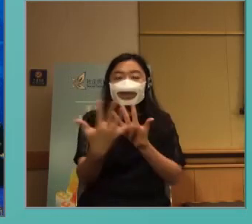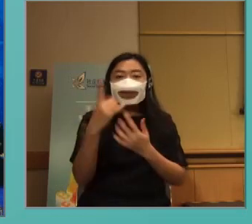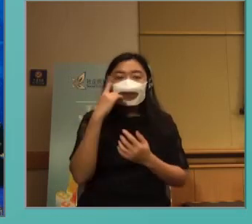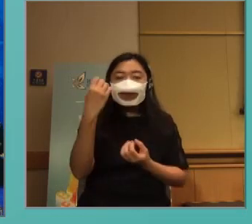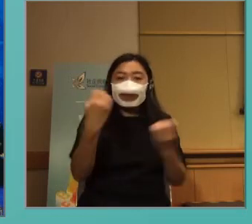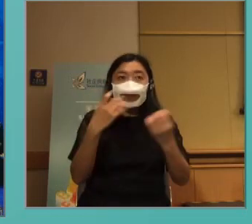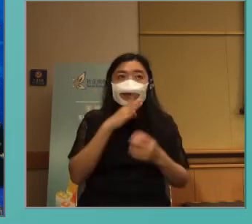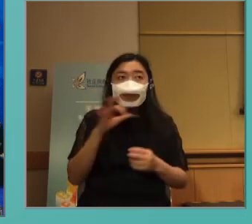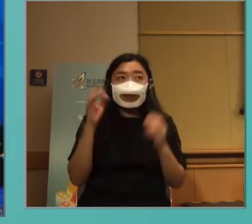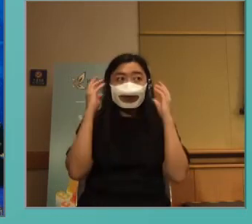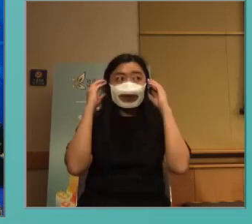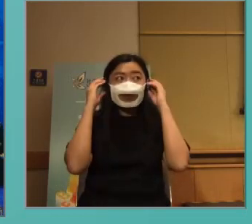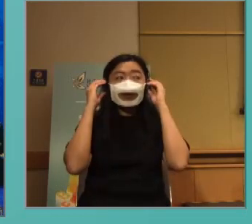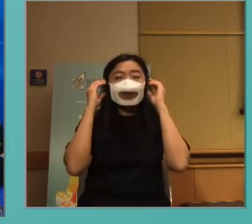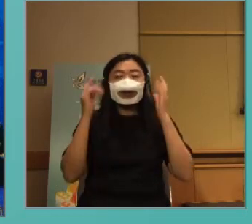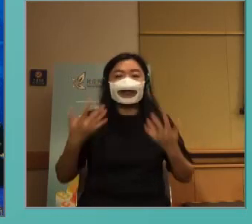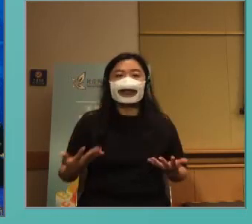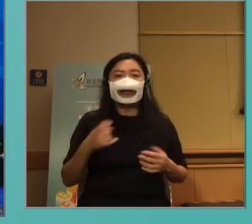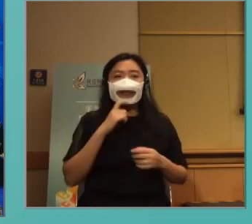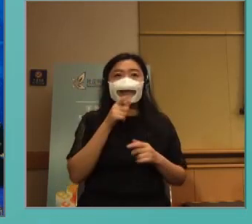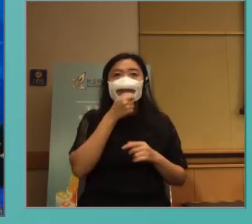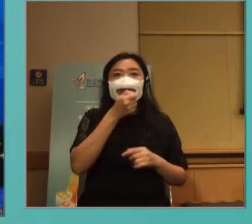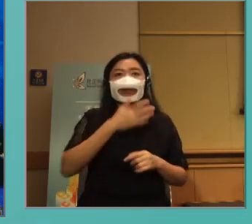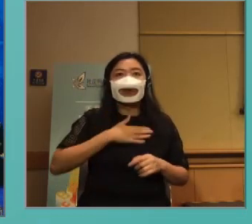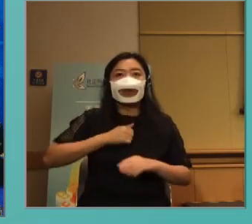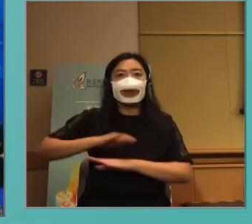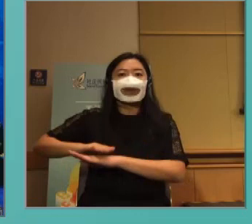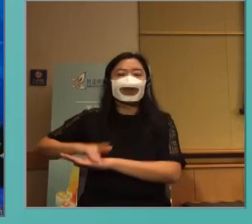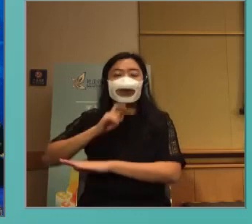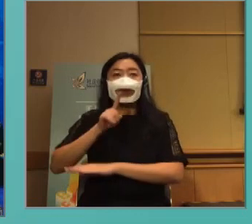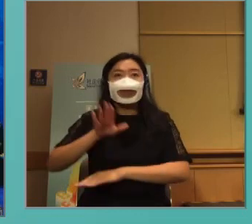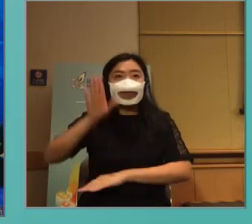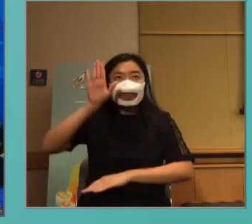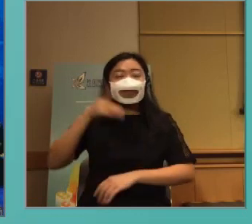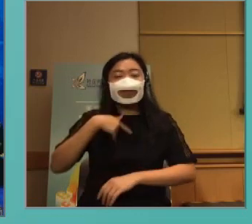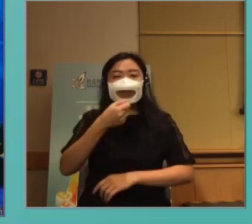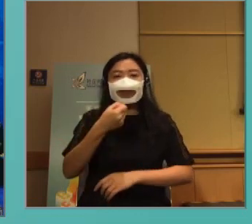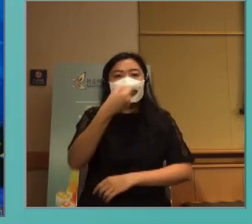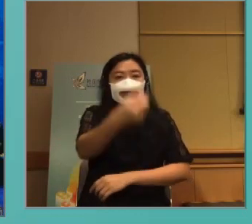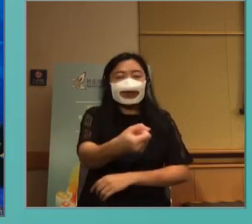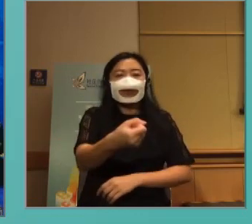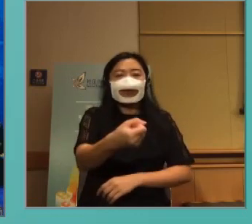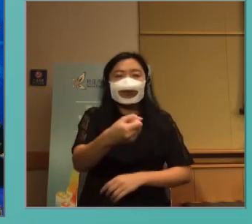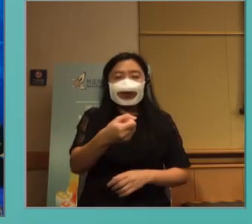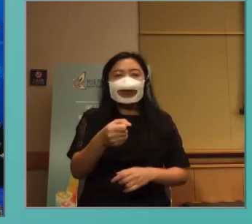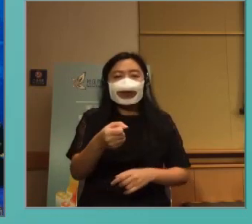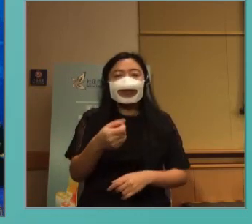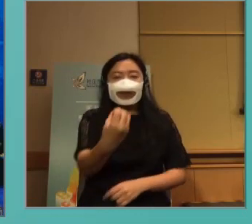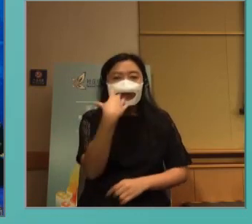And we have some microphones that will follow you if you raise your hands.